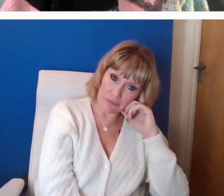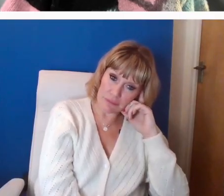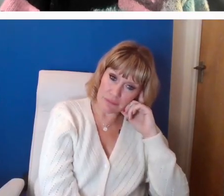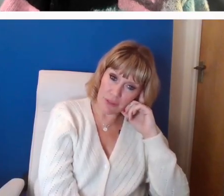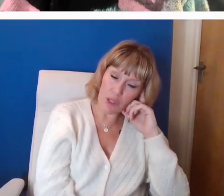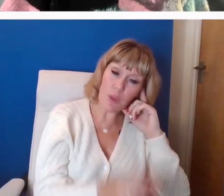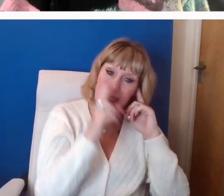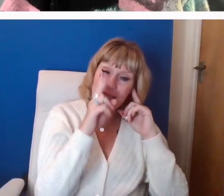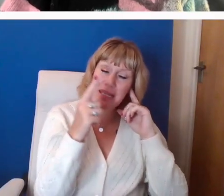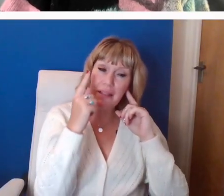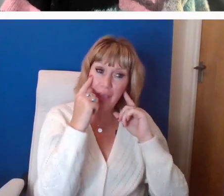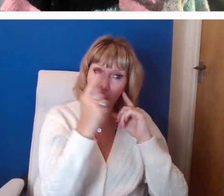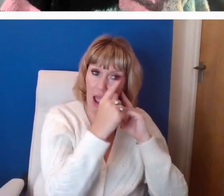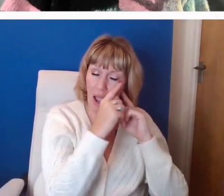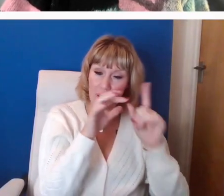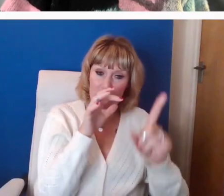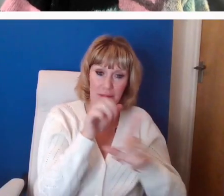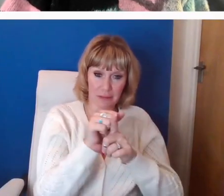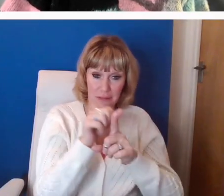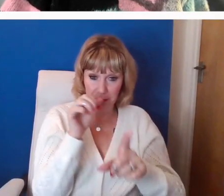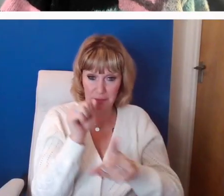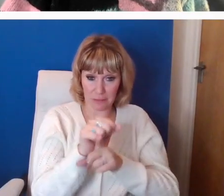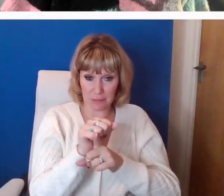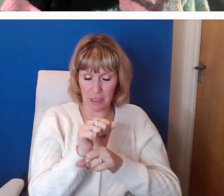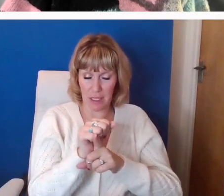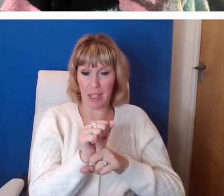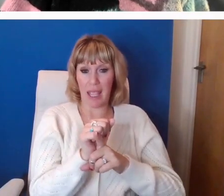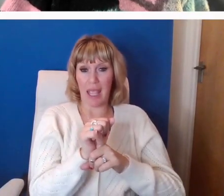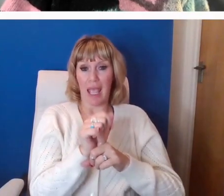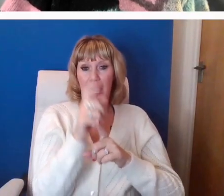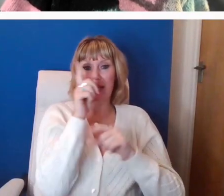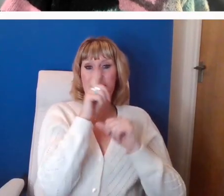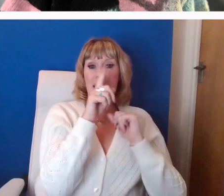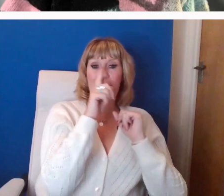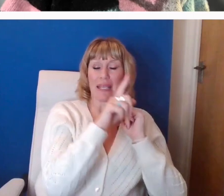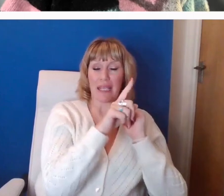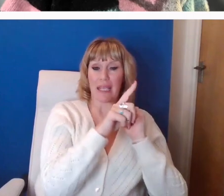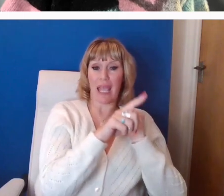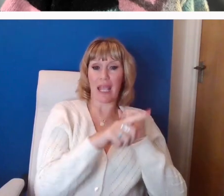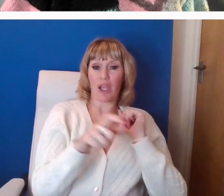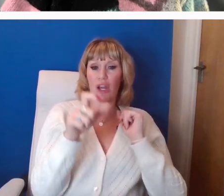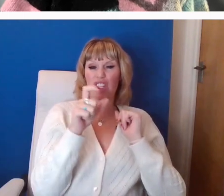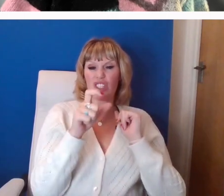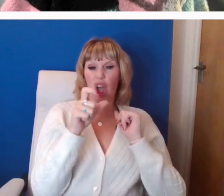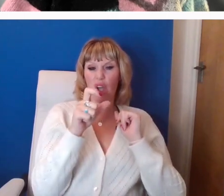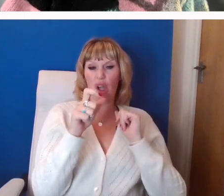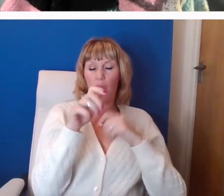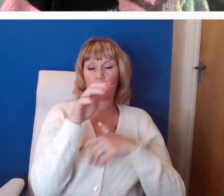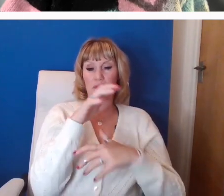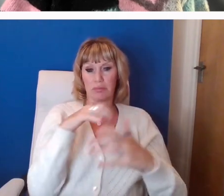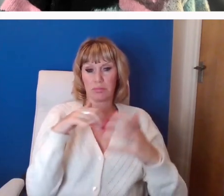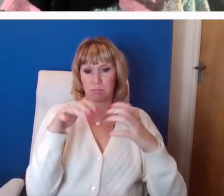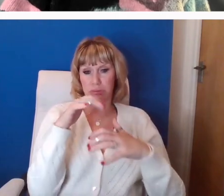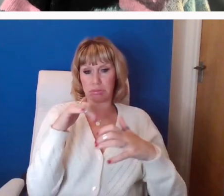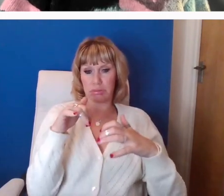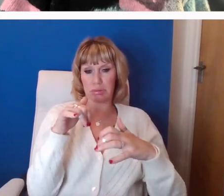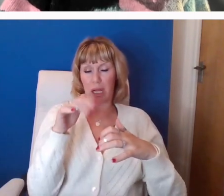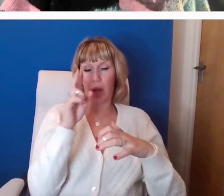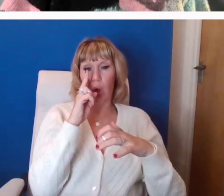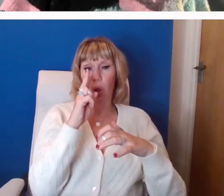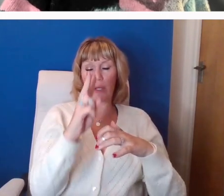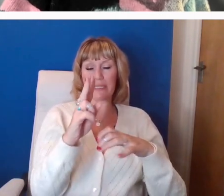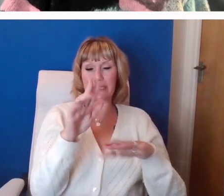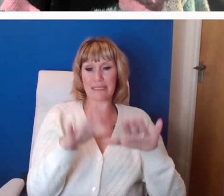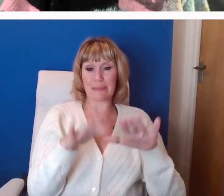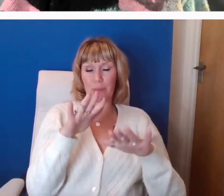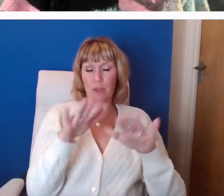looking through. It's an ink and charcoal drawing featuring a large area of seemingly spilt ink resembling a bird. And